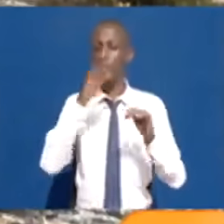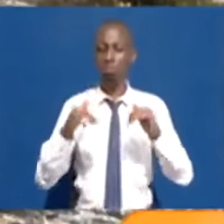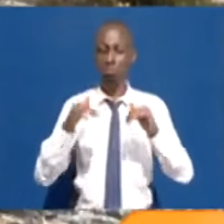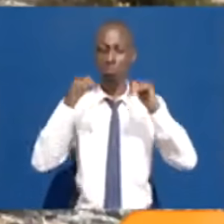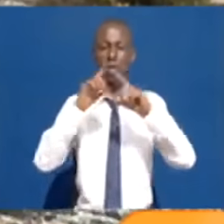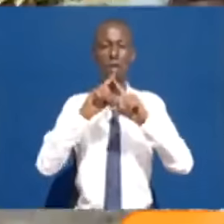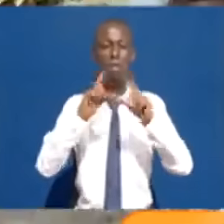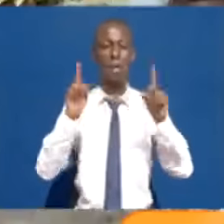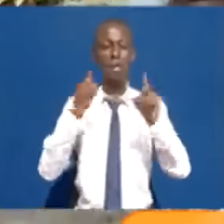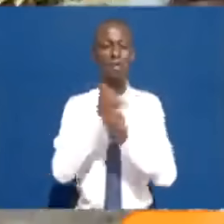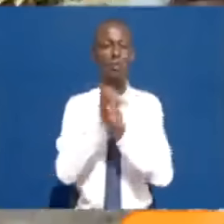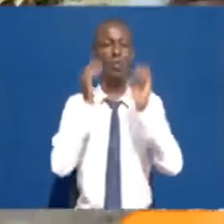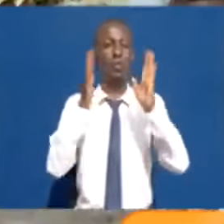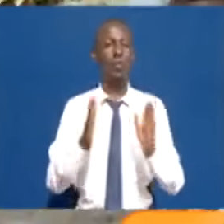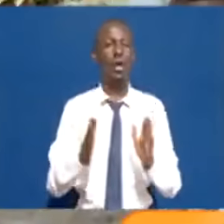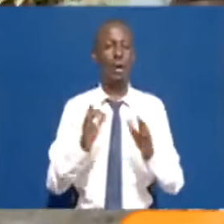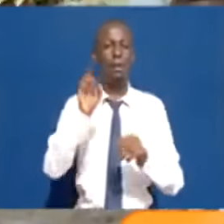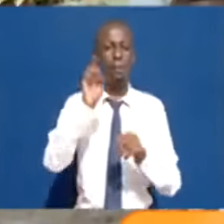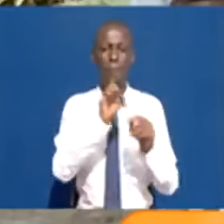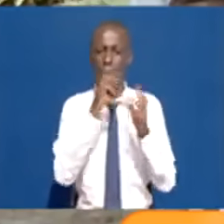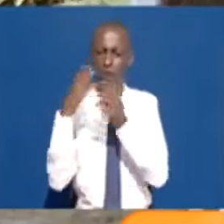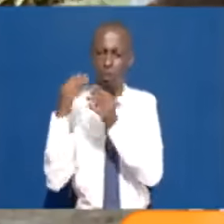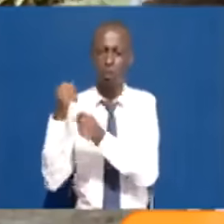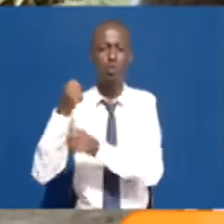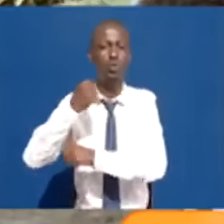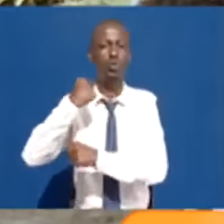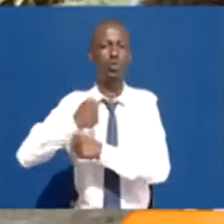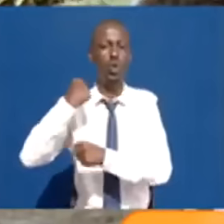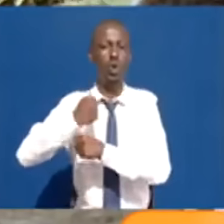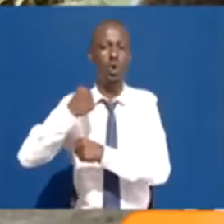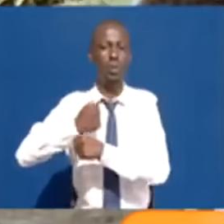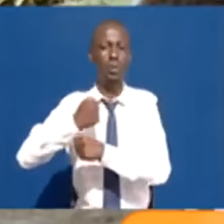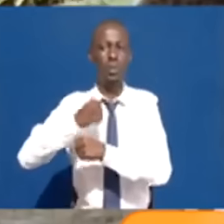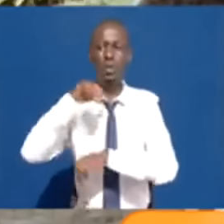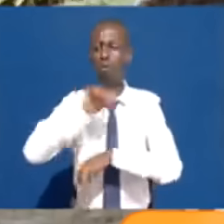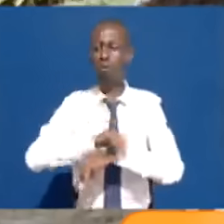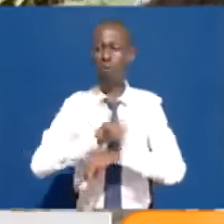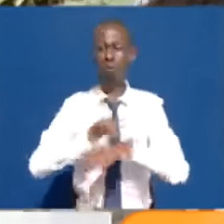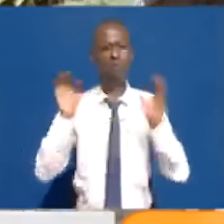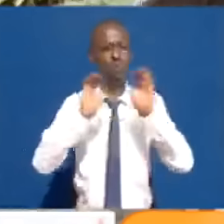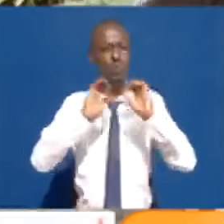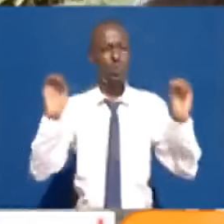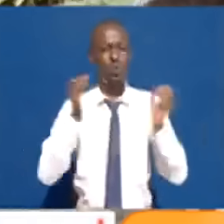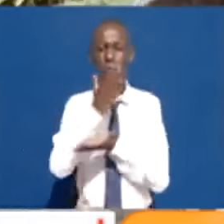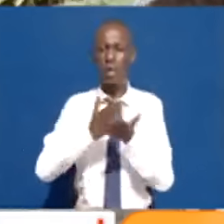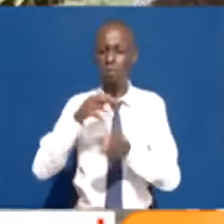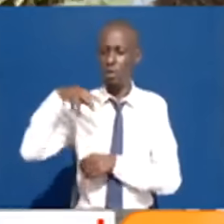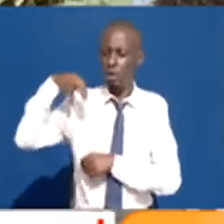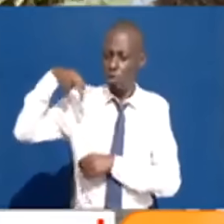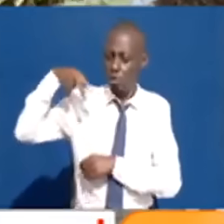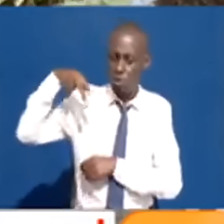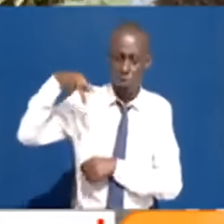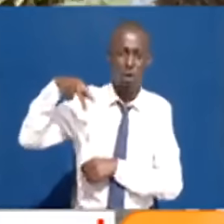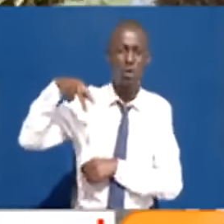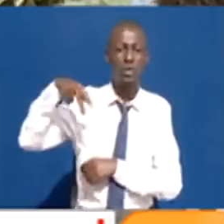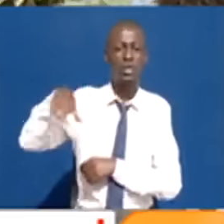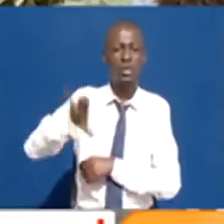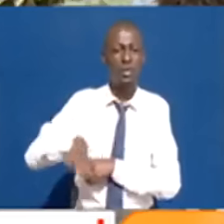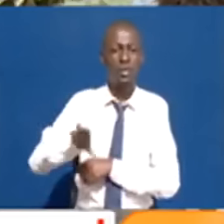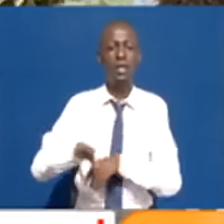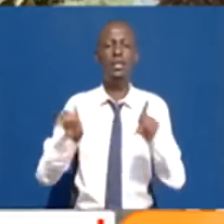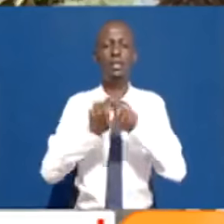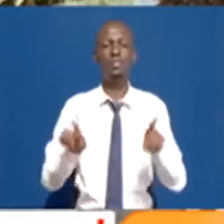to show up. It's just a nightmare. Some of them have to walk through this. And